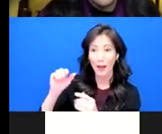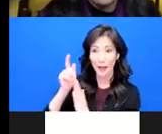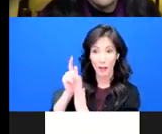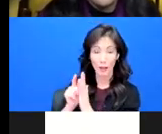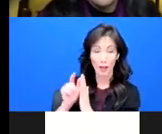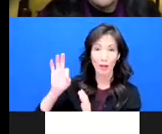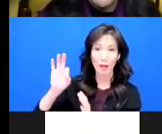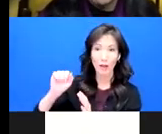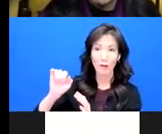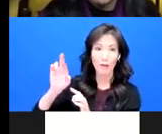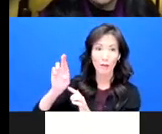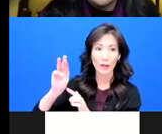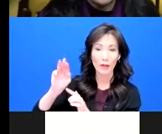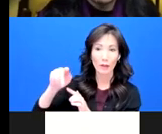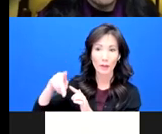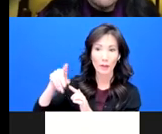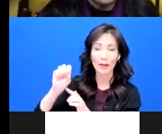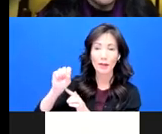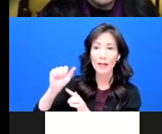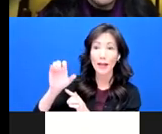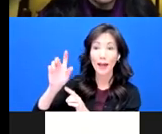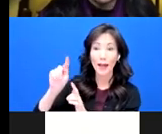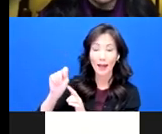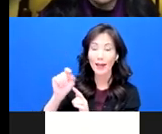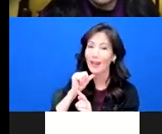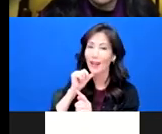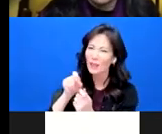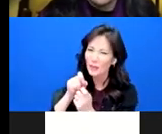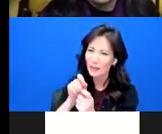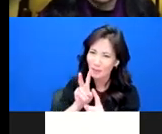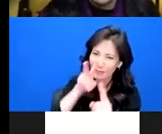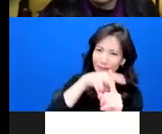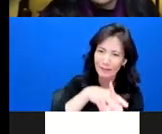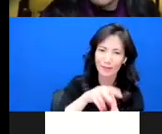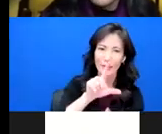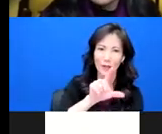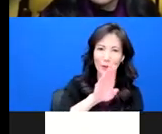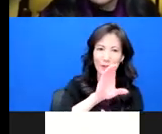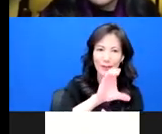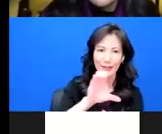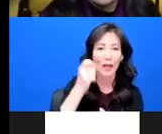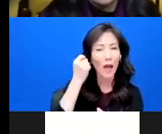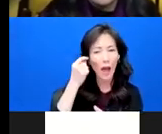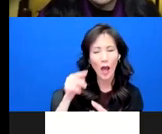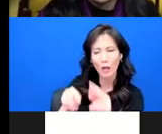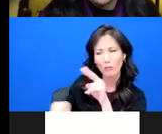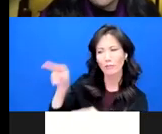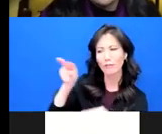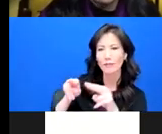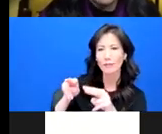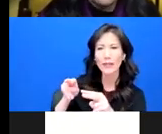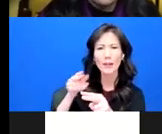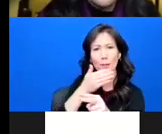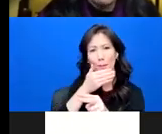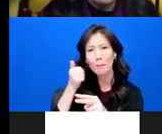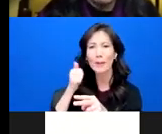Community College District. However, we see the Fair Maps Act as a new industry best practice and standard. And so there are